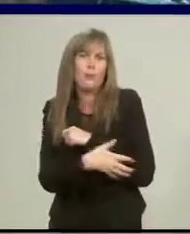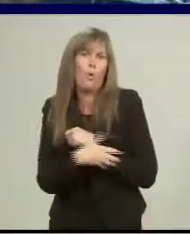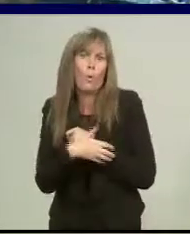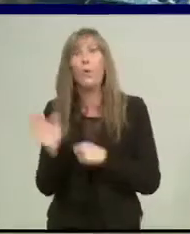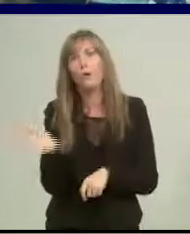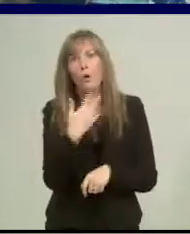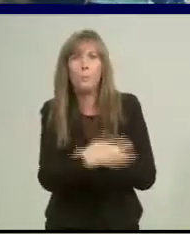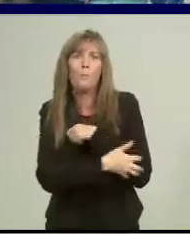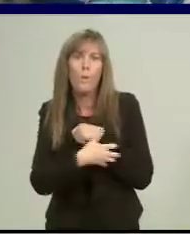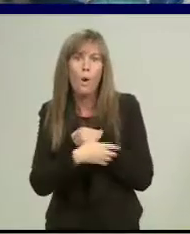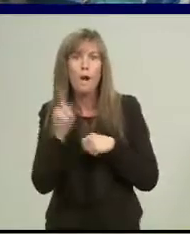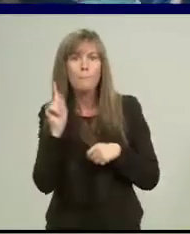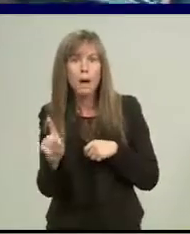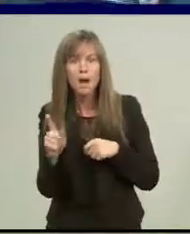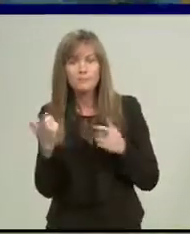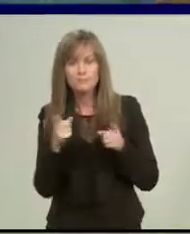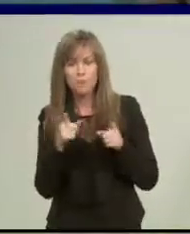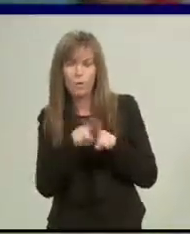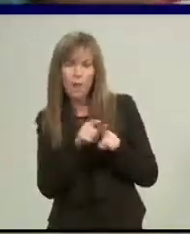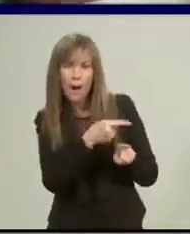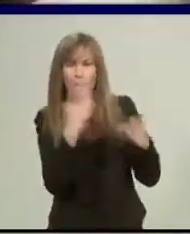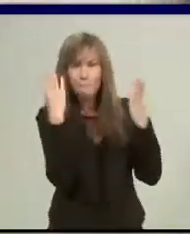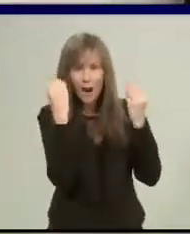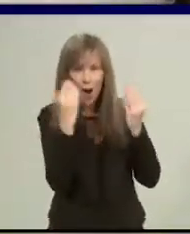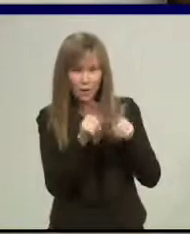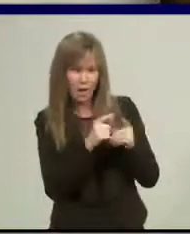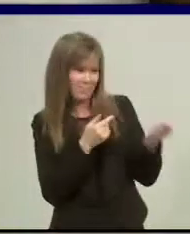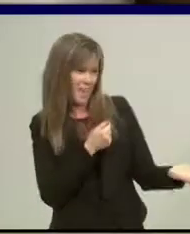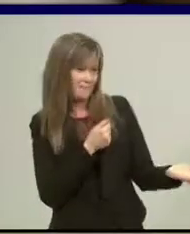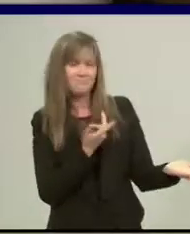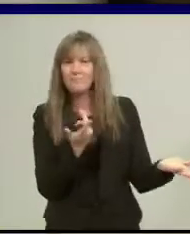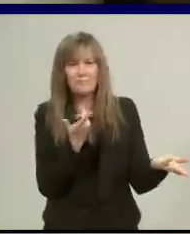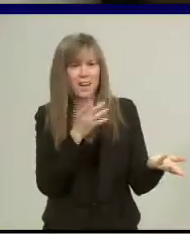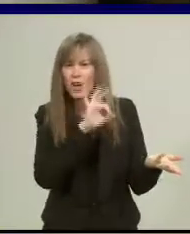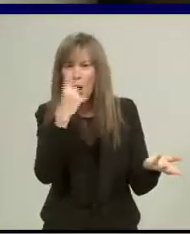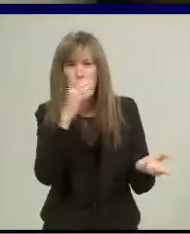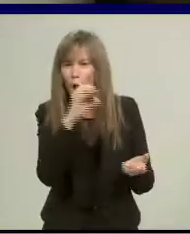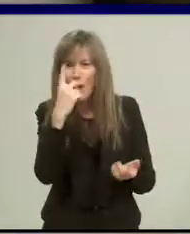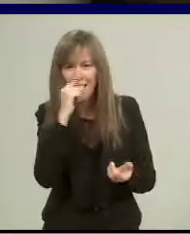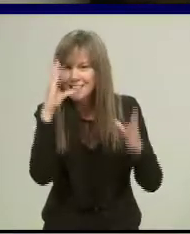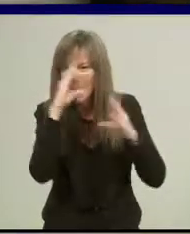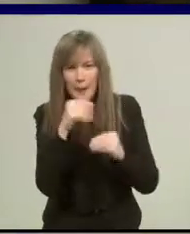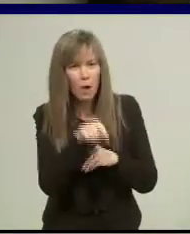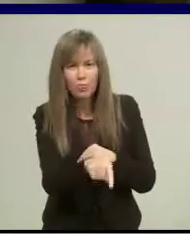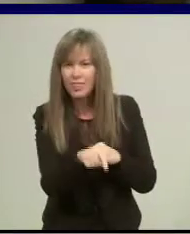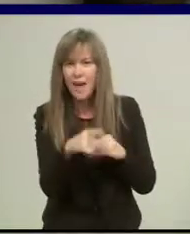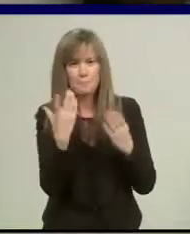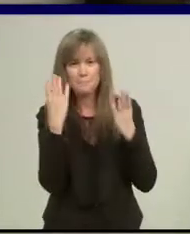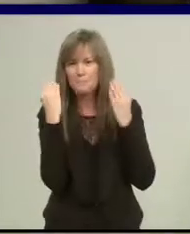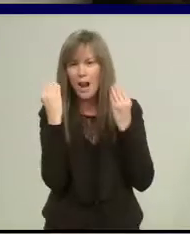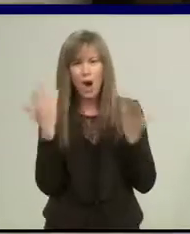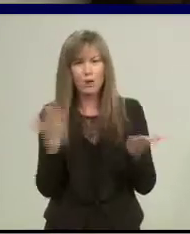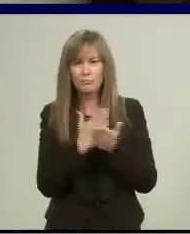all poor, but pillows like this, nobody could sleep on those. It comes under... I wouldn't want to buy those.